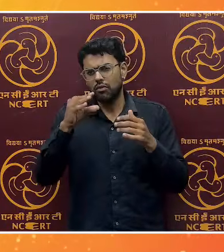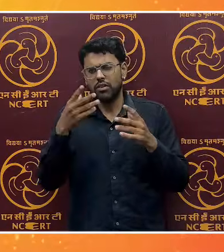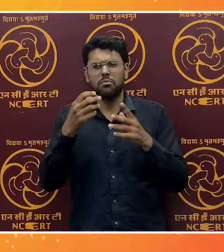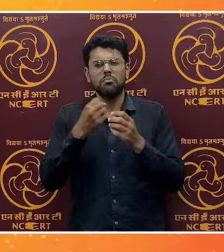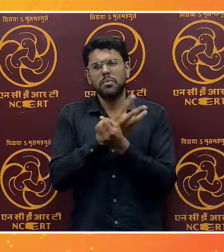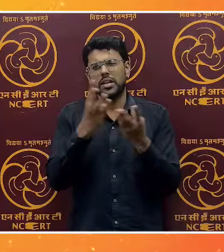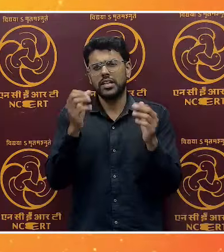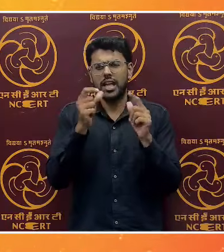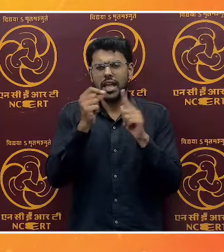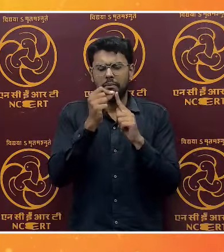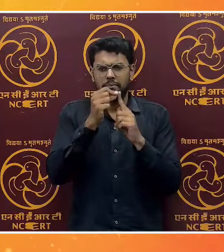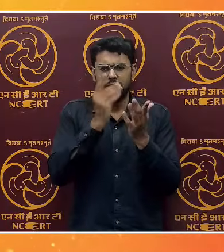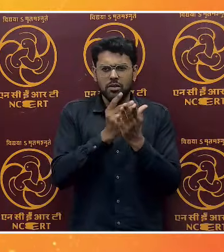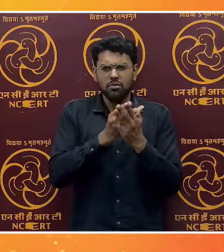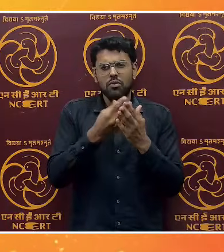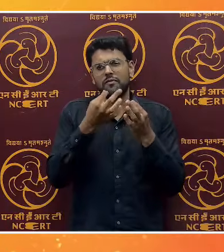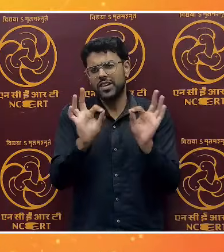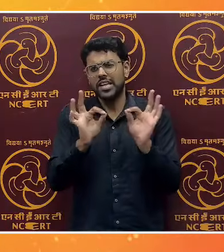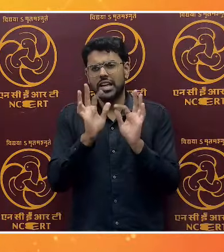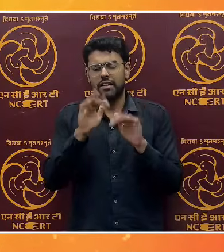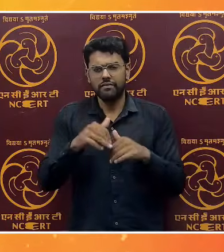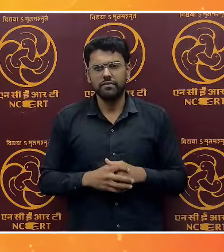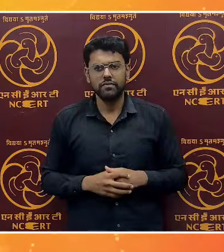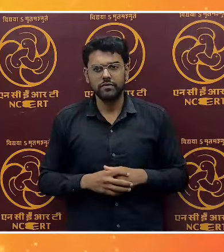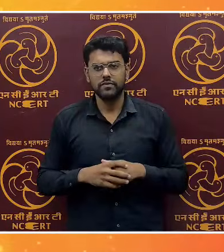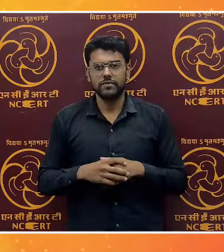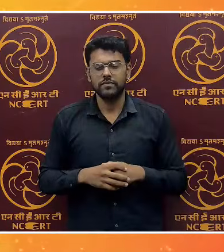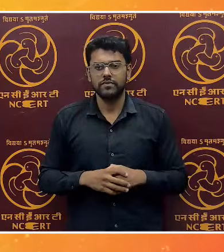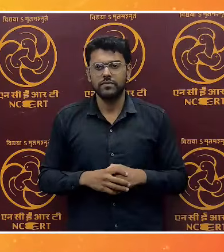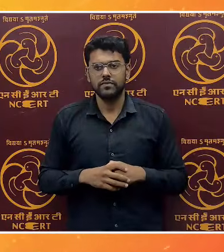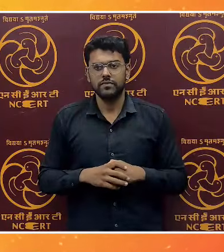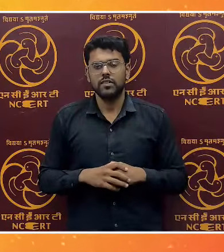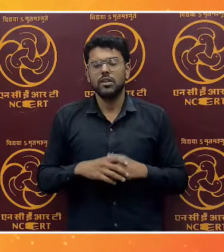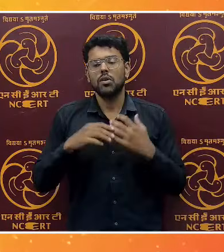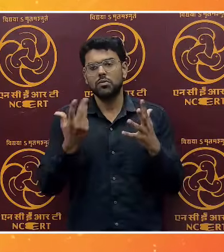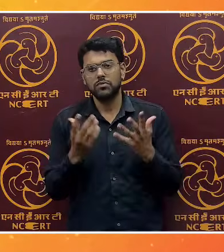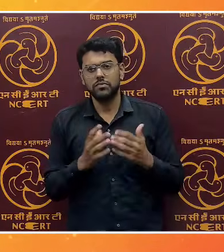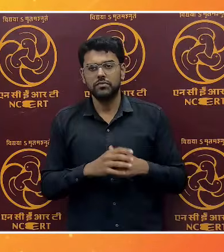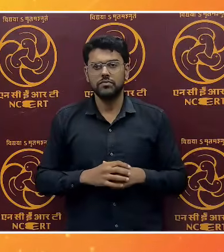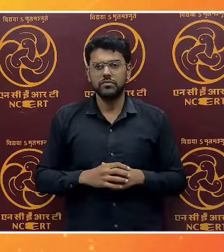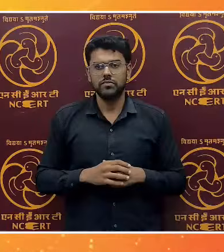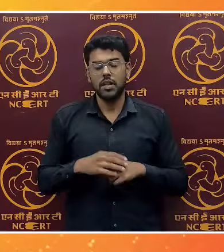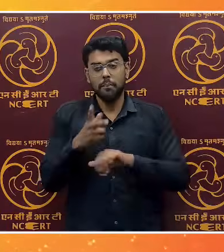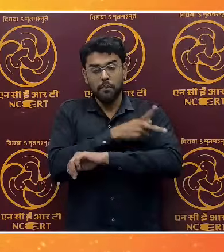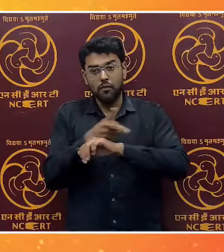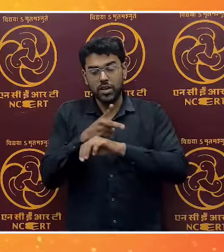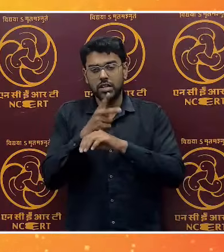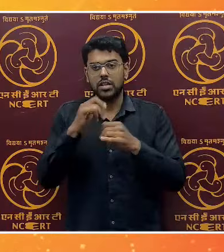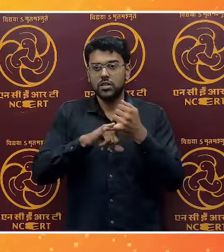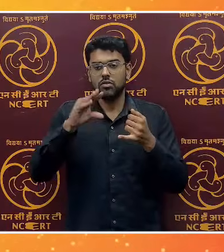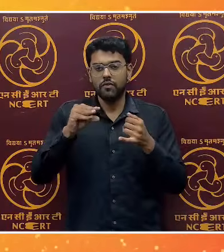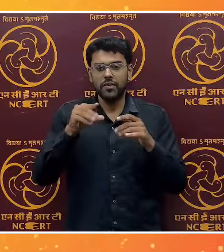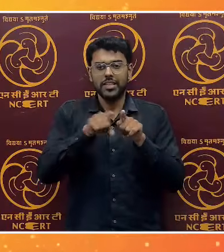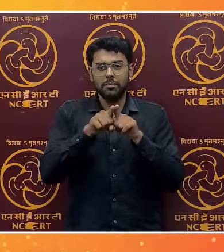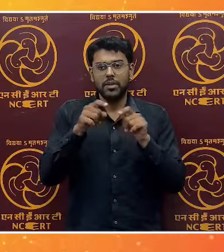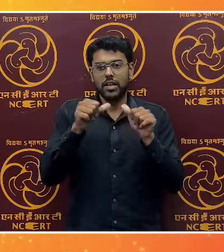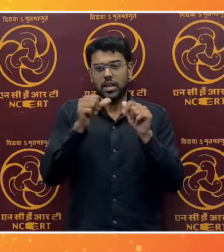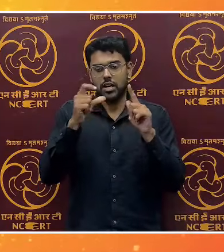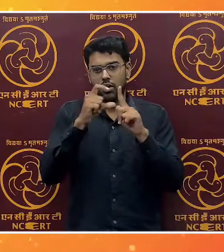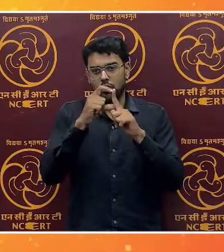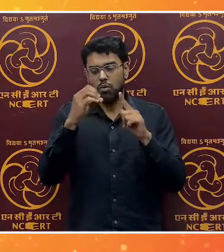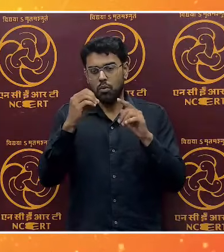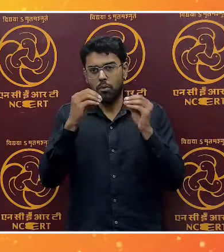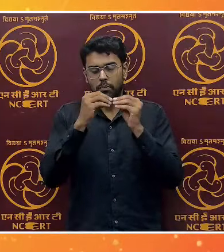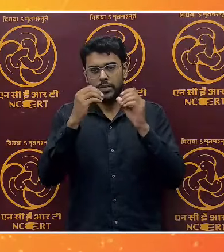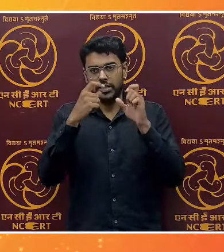available, free of cost. applications also available, and professional softwares like Adobe Premiere Pro and the Final Cut Pro